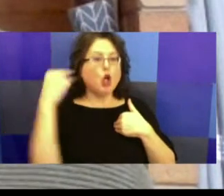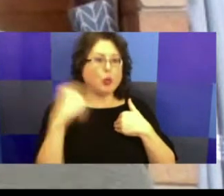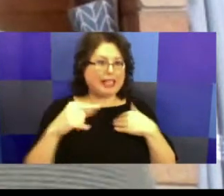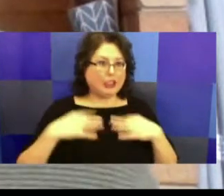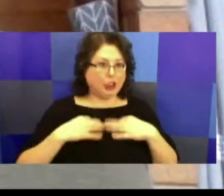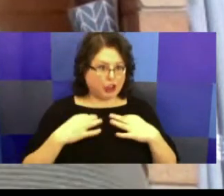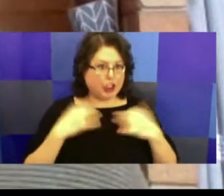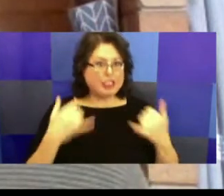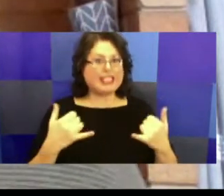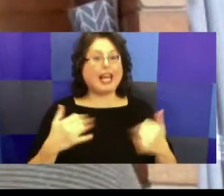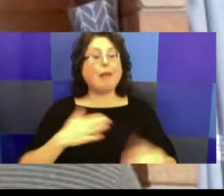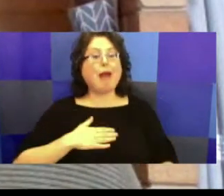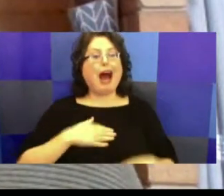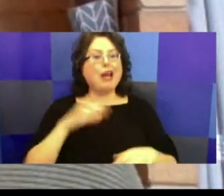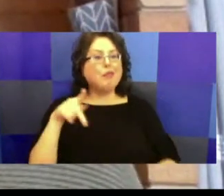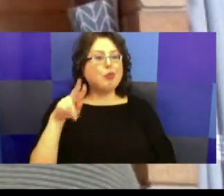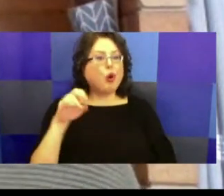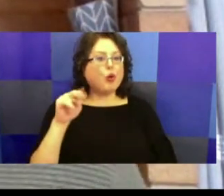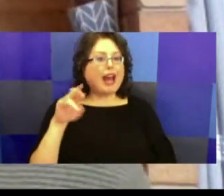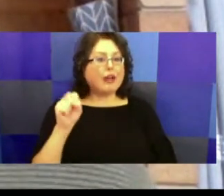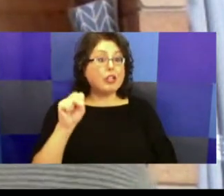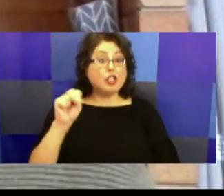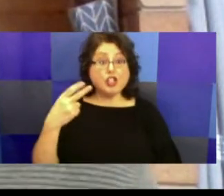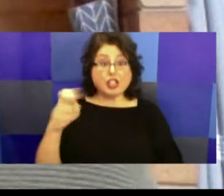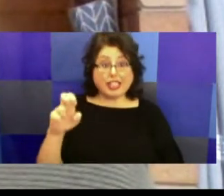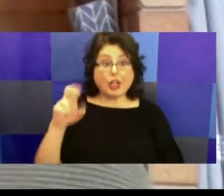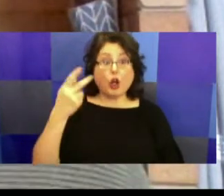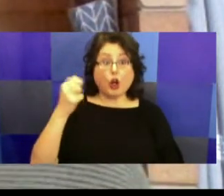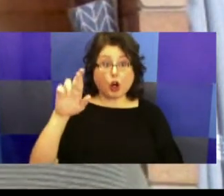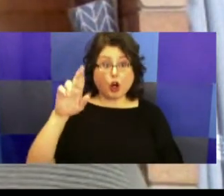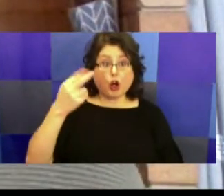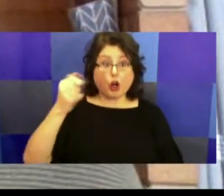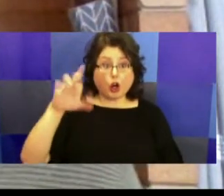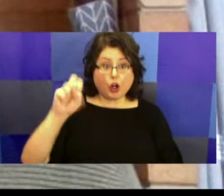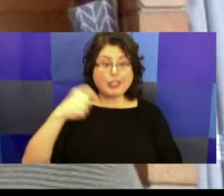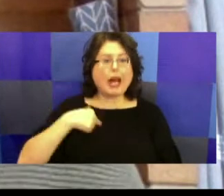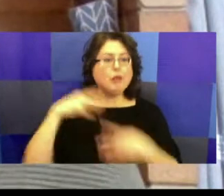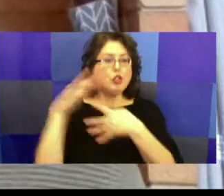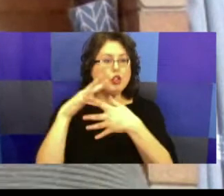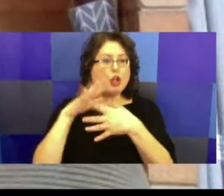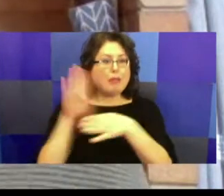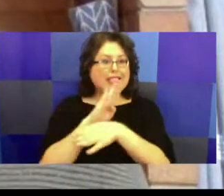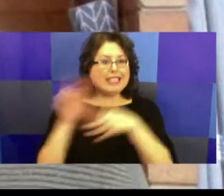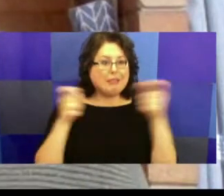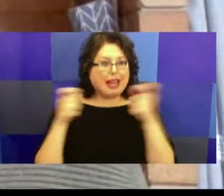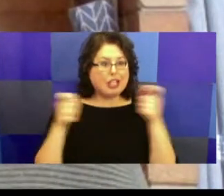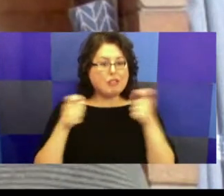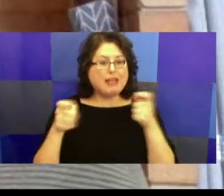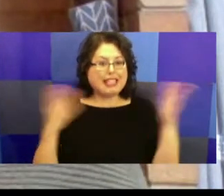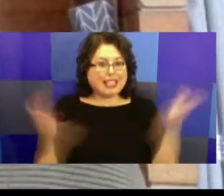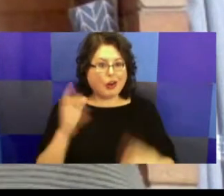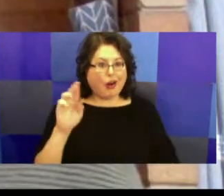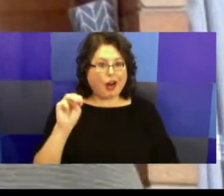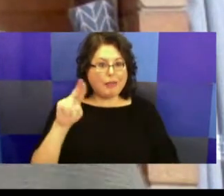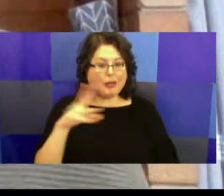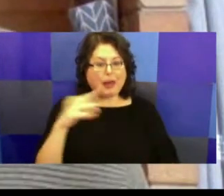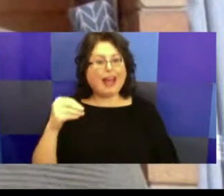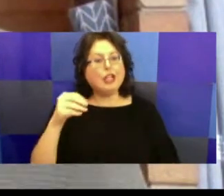My pronouns are she, her, and hers, and I am a junior business management major here at RMU as well as the student program